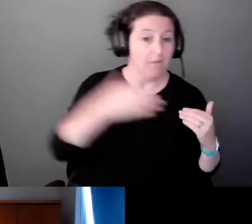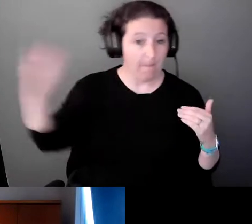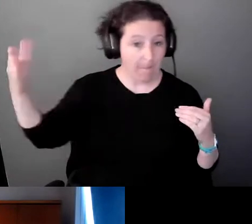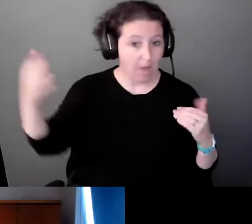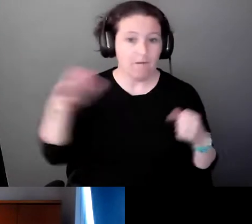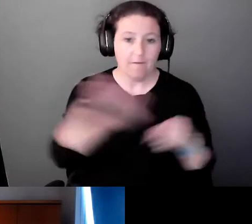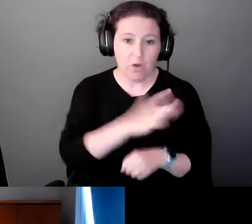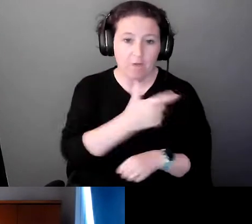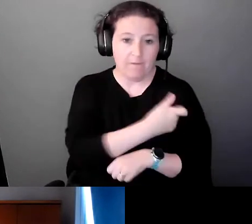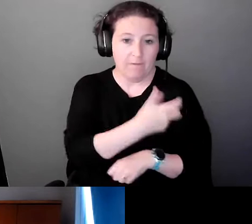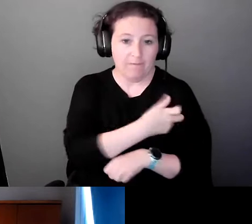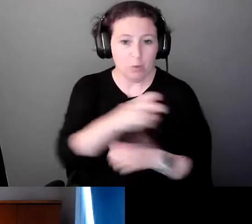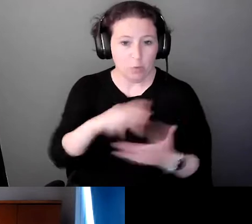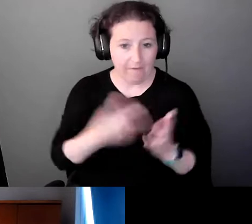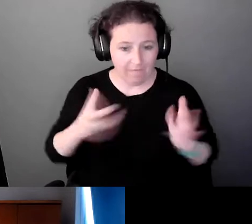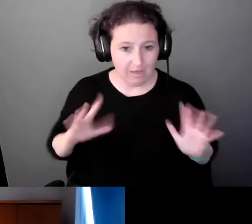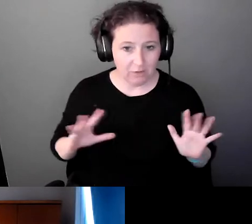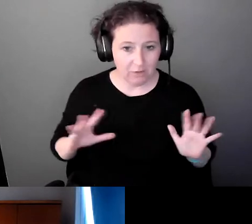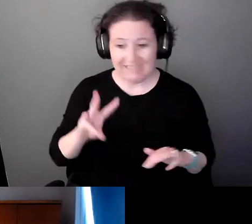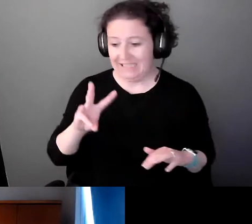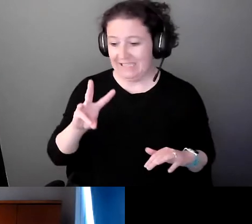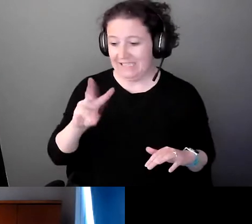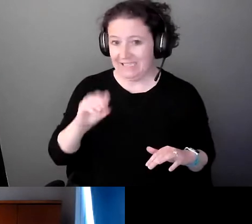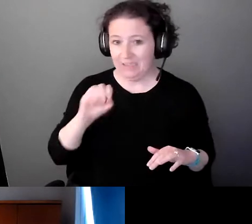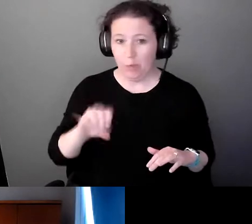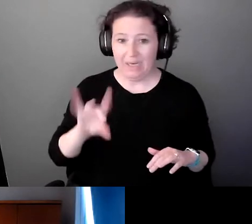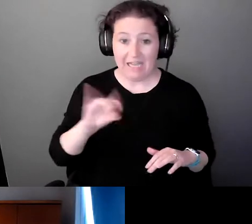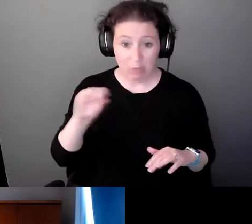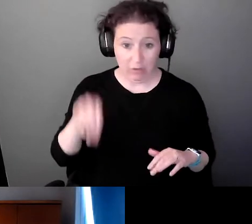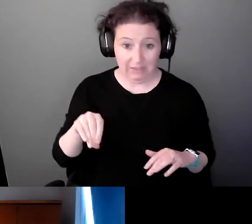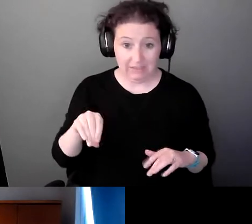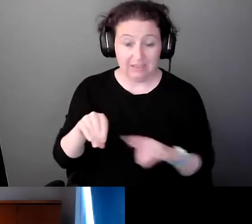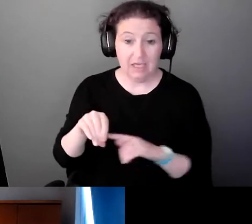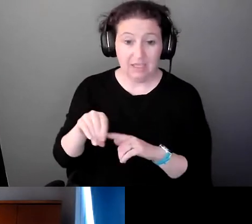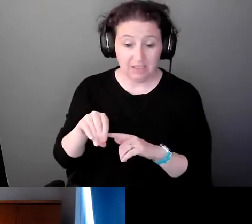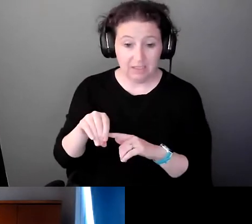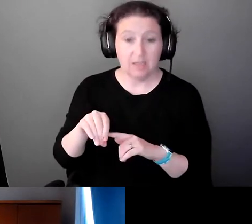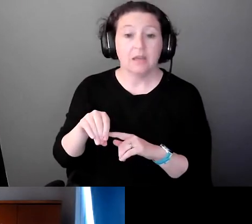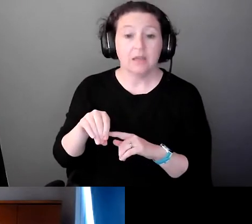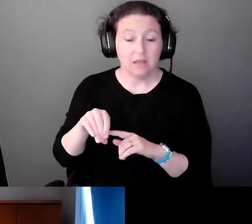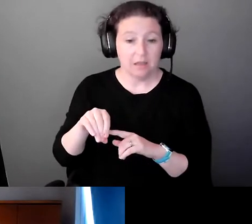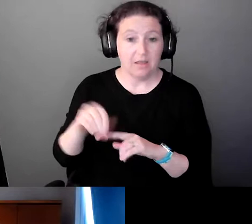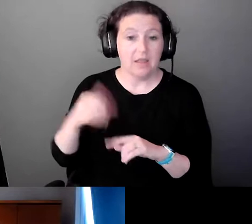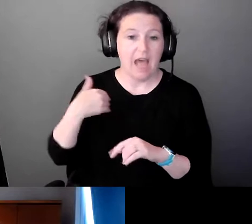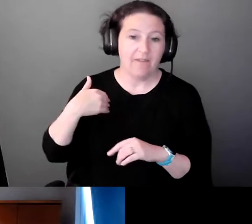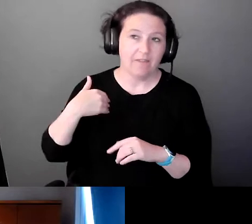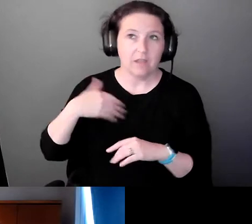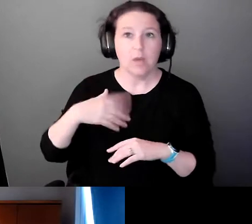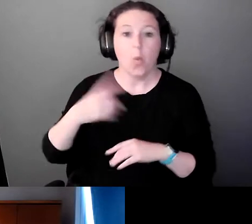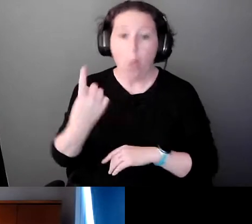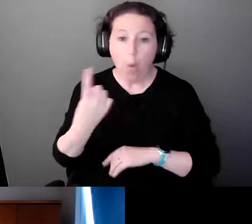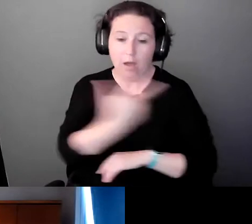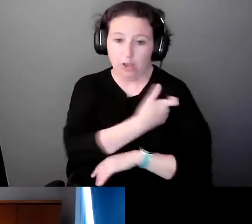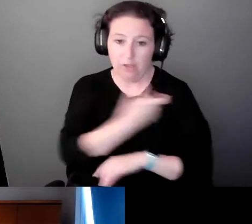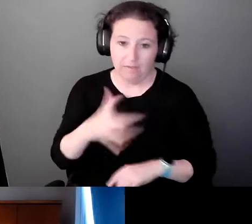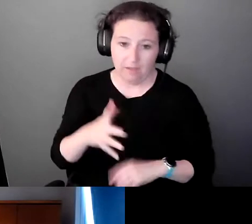with 60.8% of that same group having had at least 1 dose of vaccine. As we look at